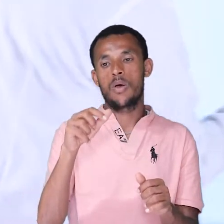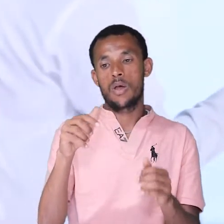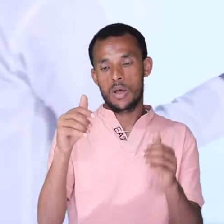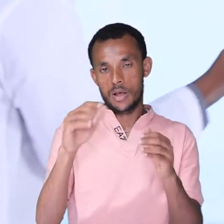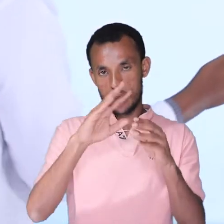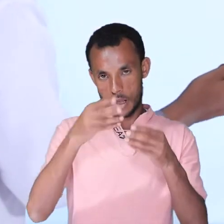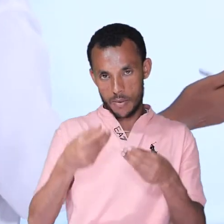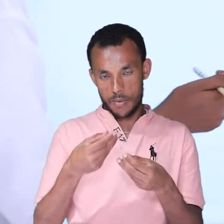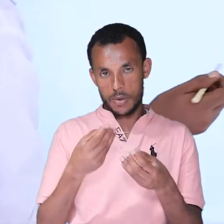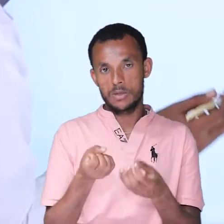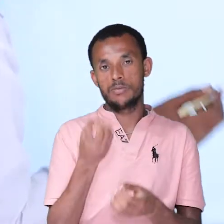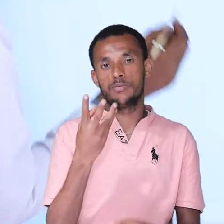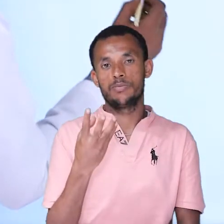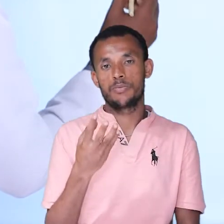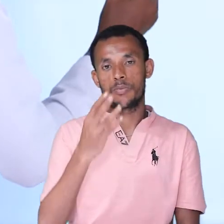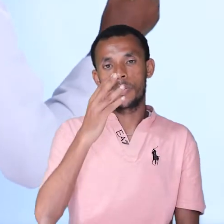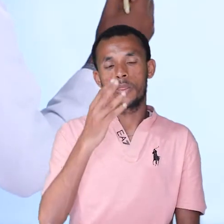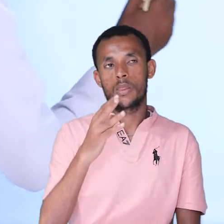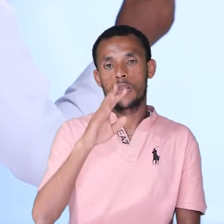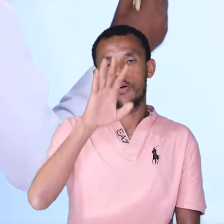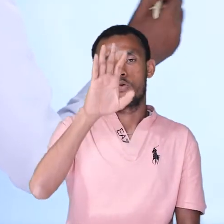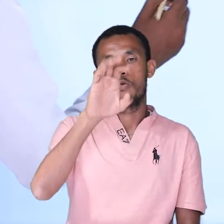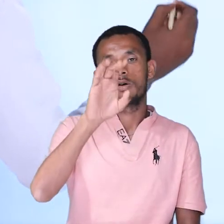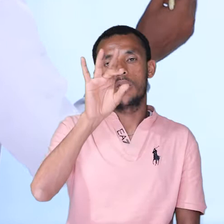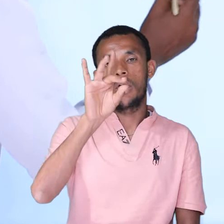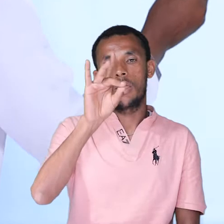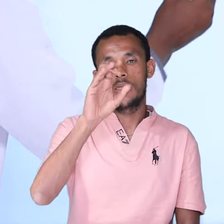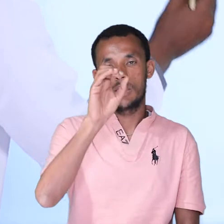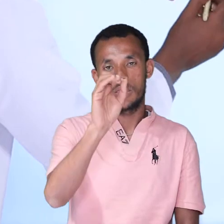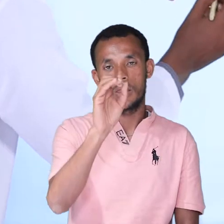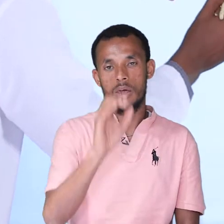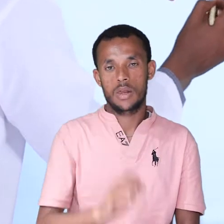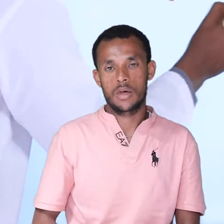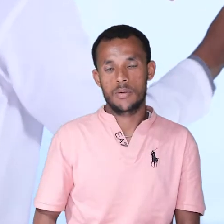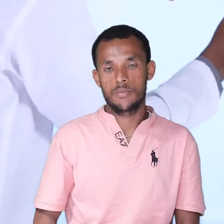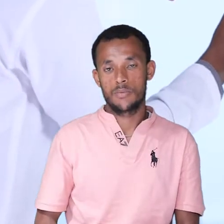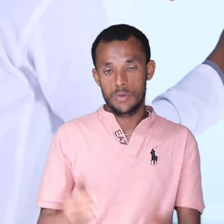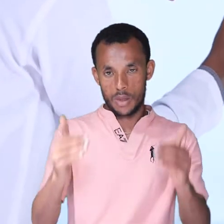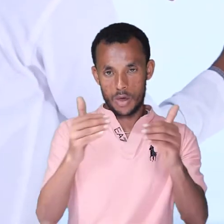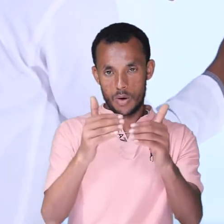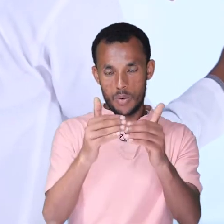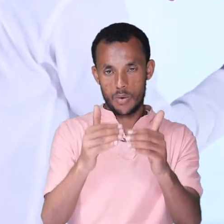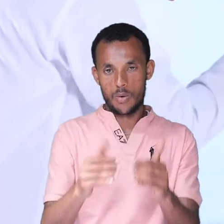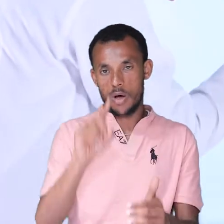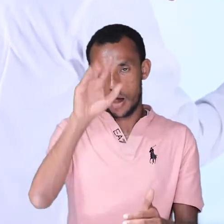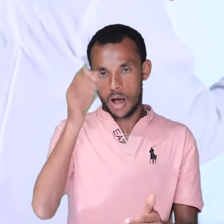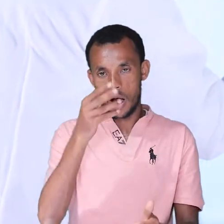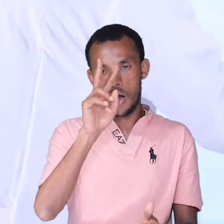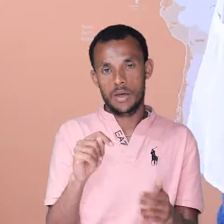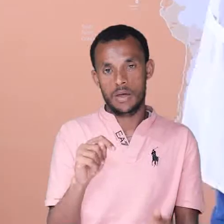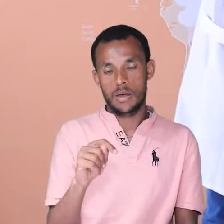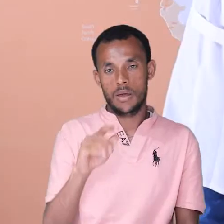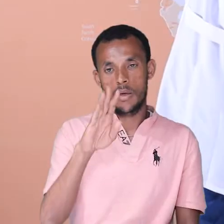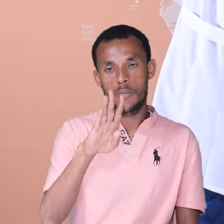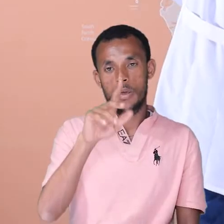is given by what? 48 degree. 48 degree equals half of measures